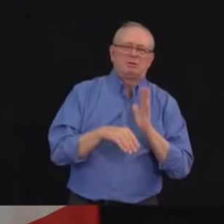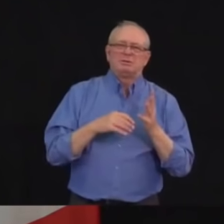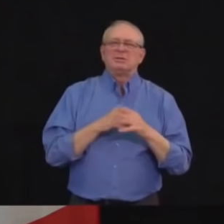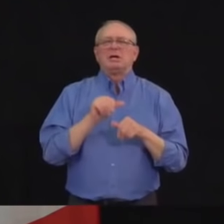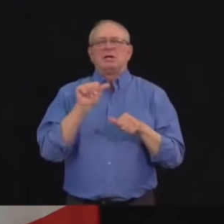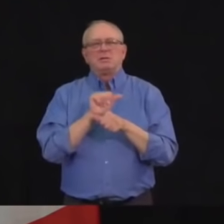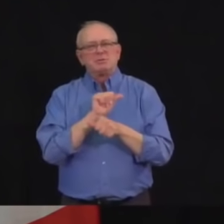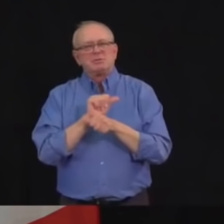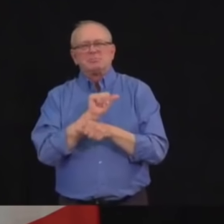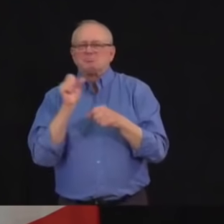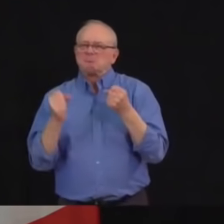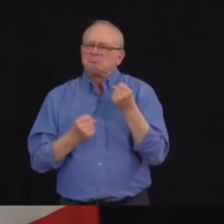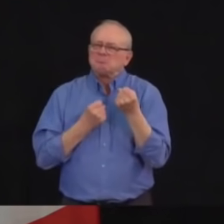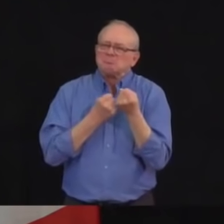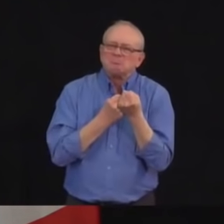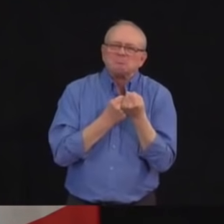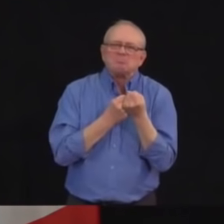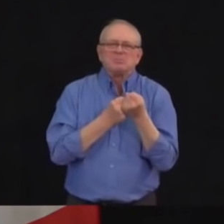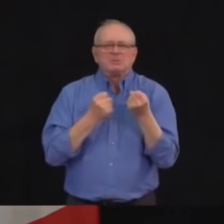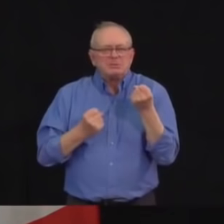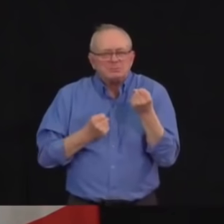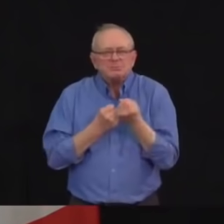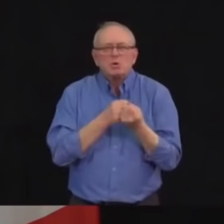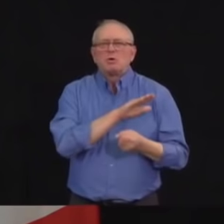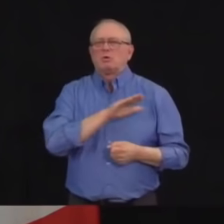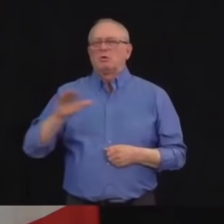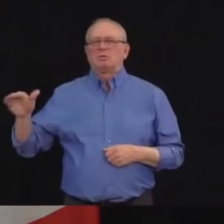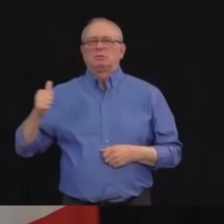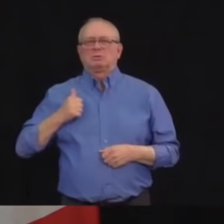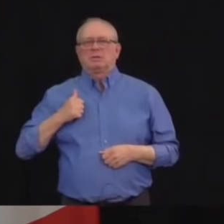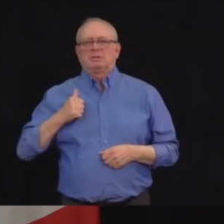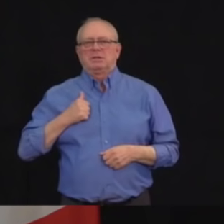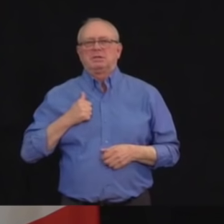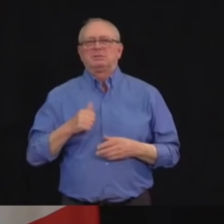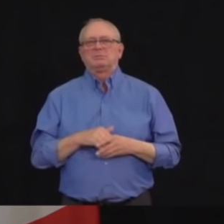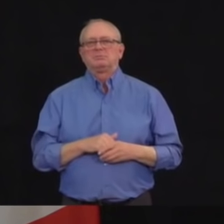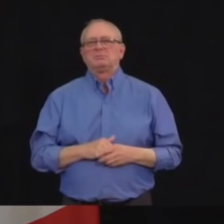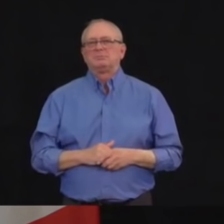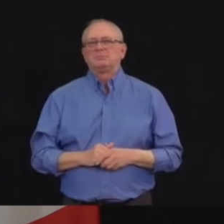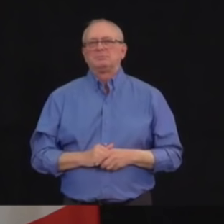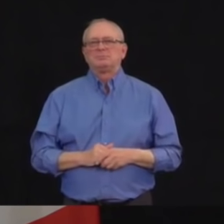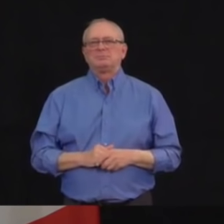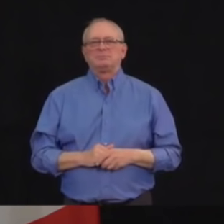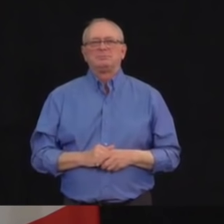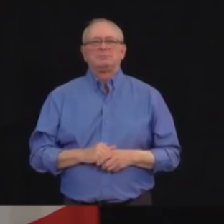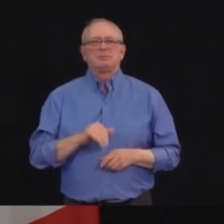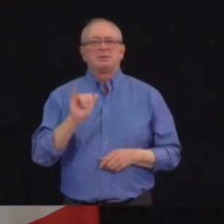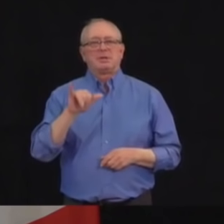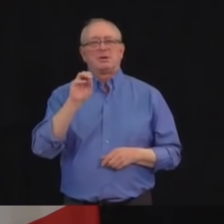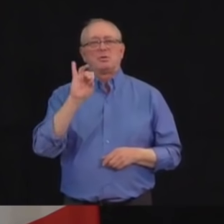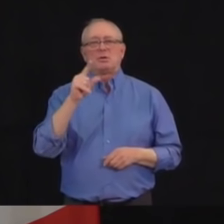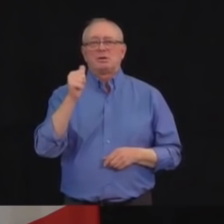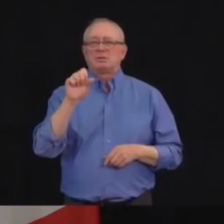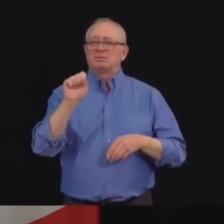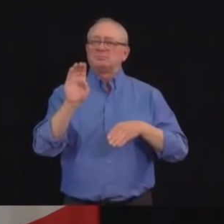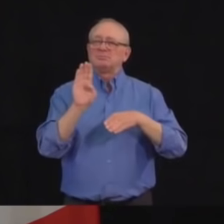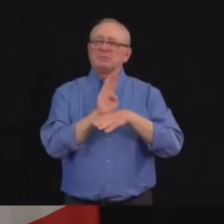there to help the rest of the country. This is a sector that helps to sustain